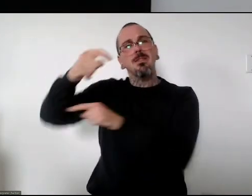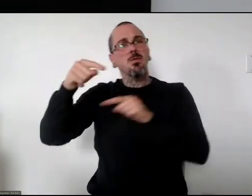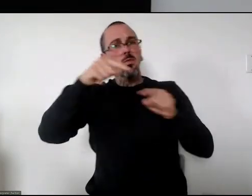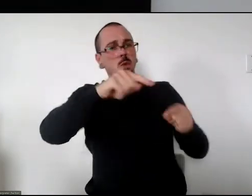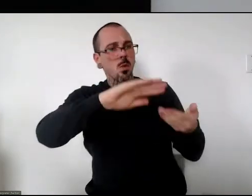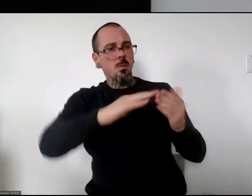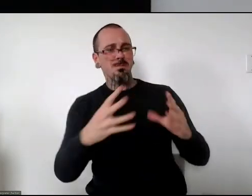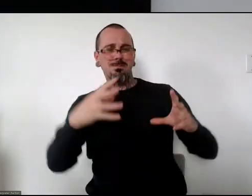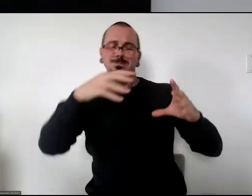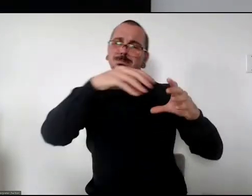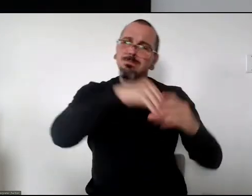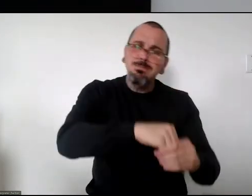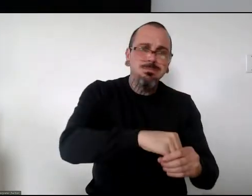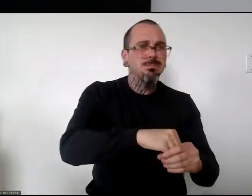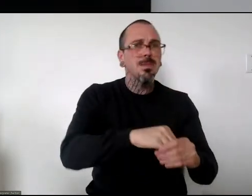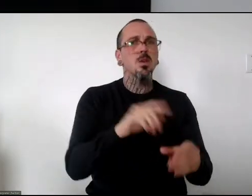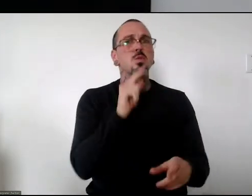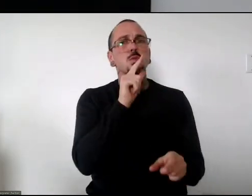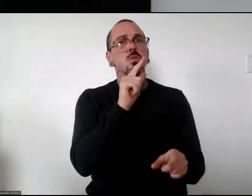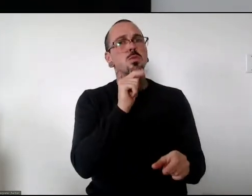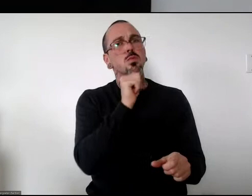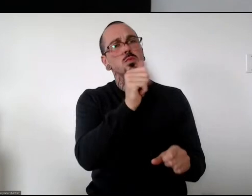listen to understand.